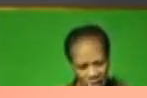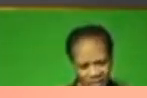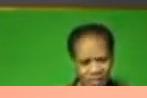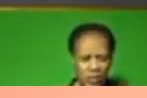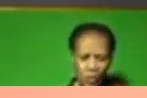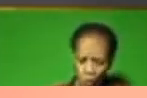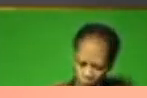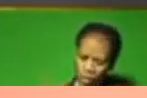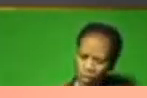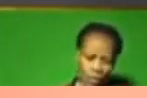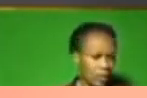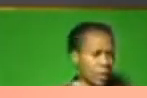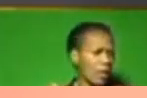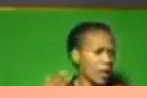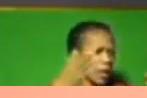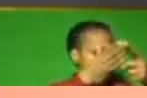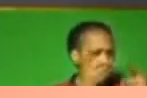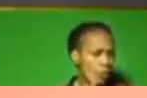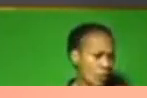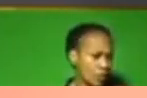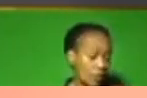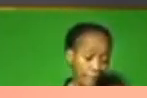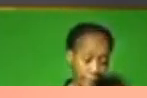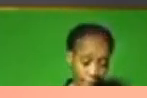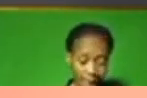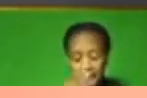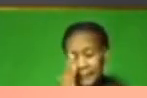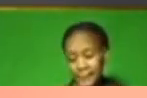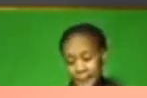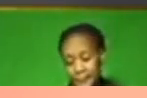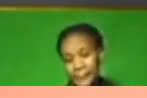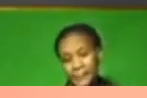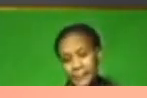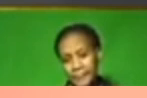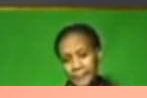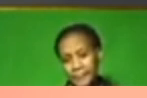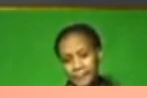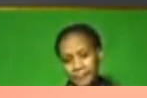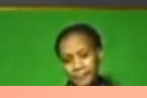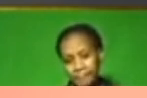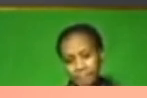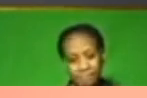all aimed at ensuring that the